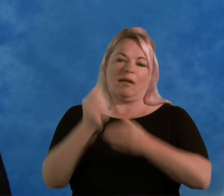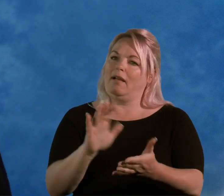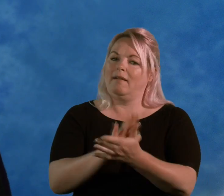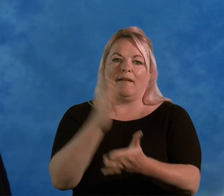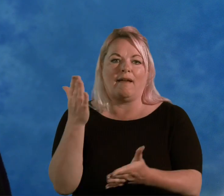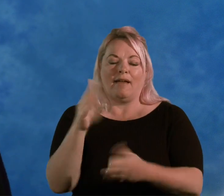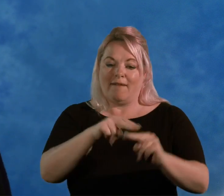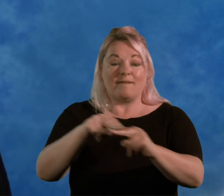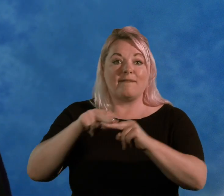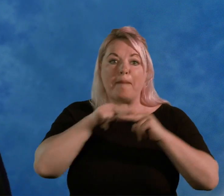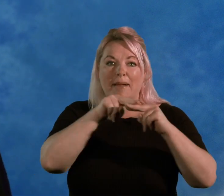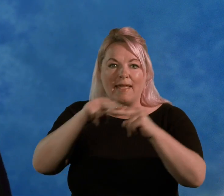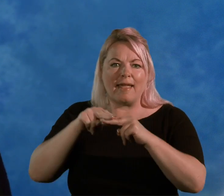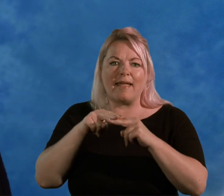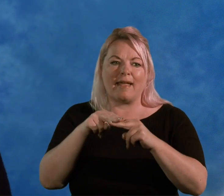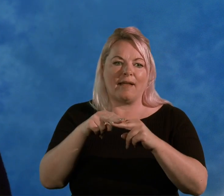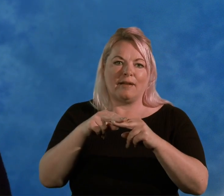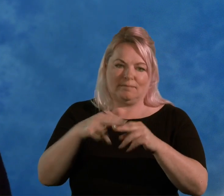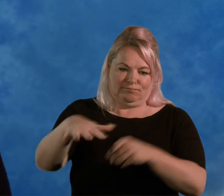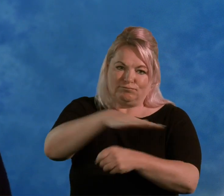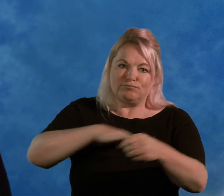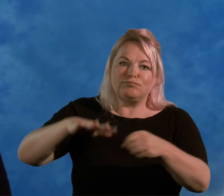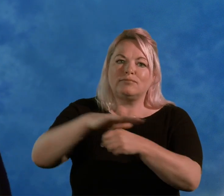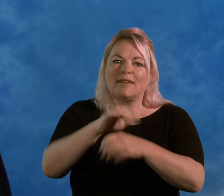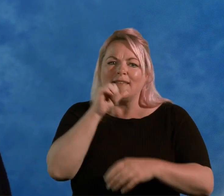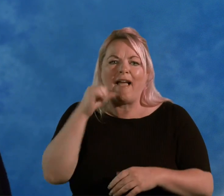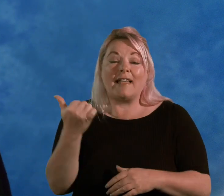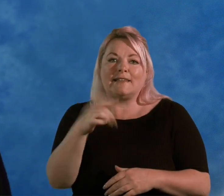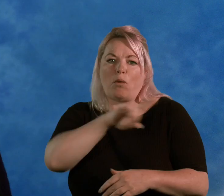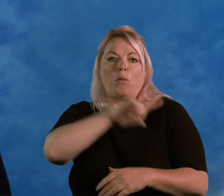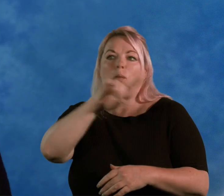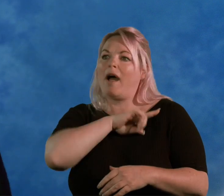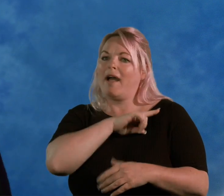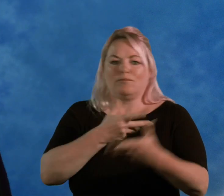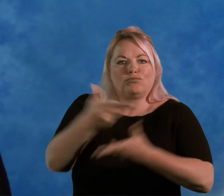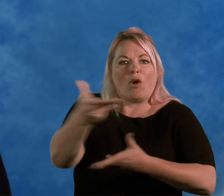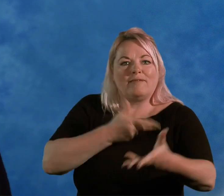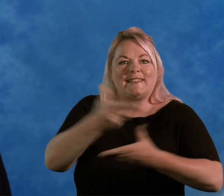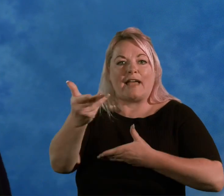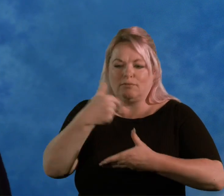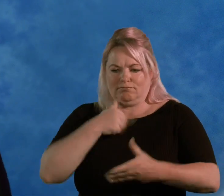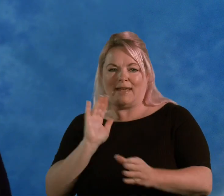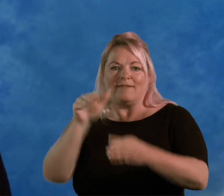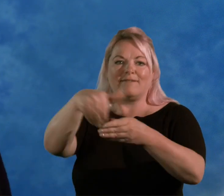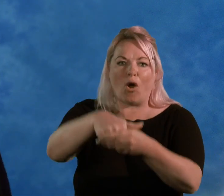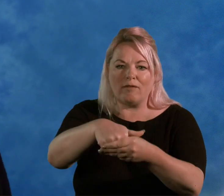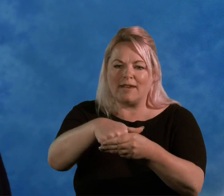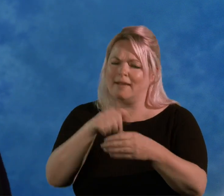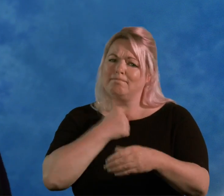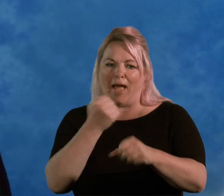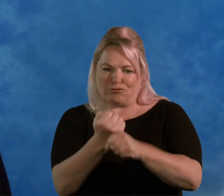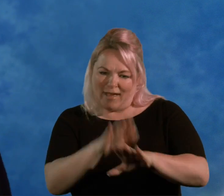And family situations became much more pleasant because I could join in the conversations and I could hear